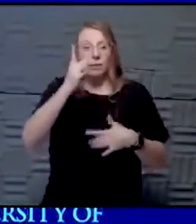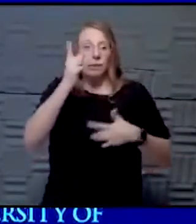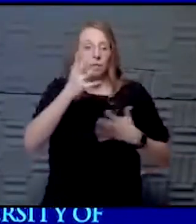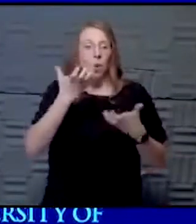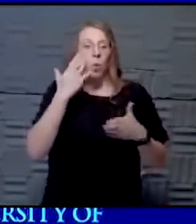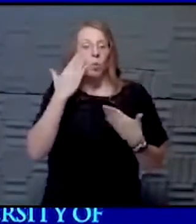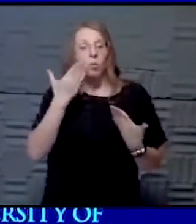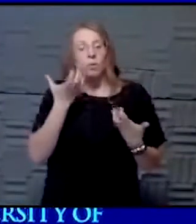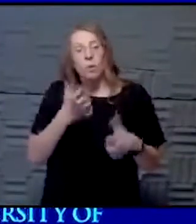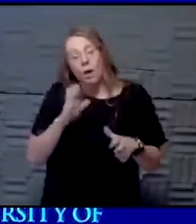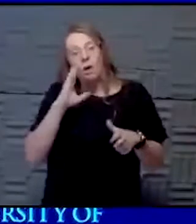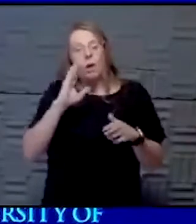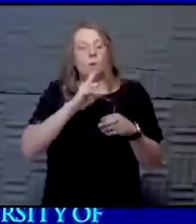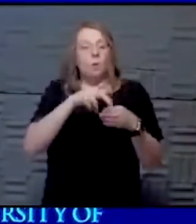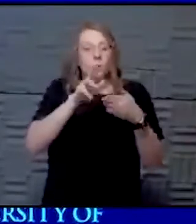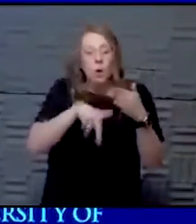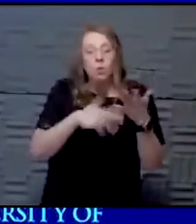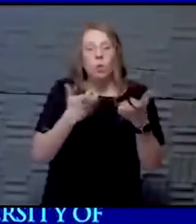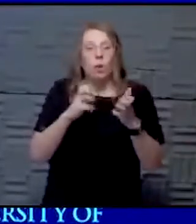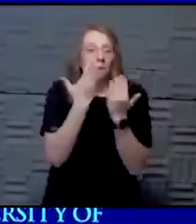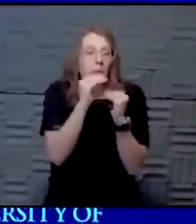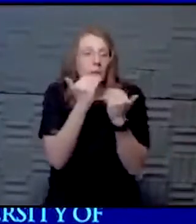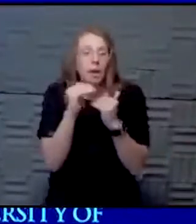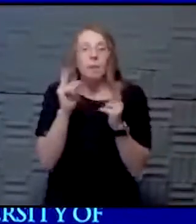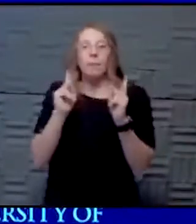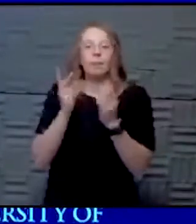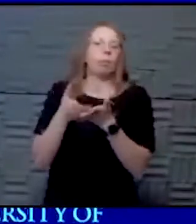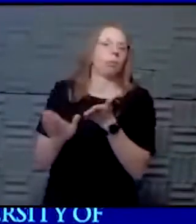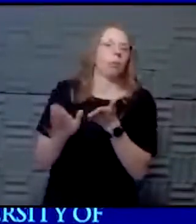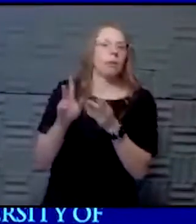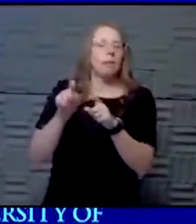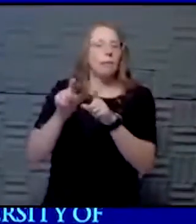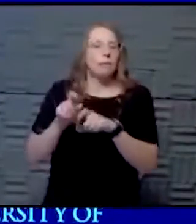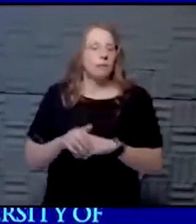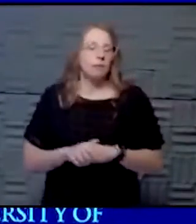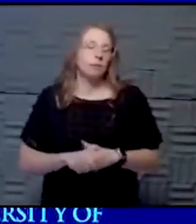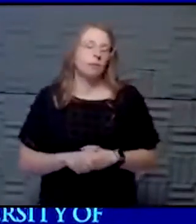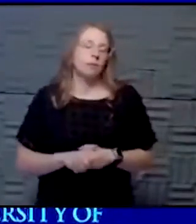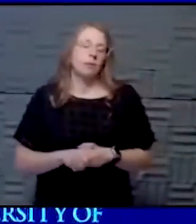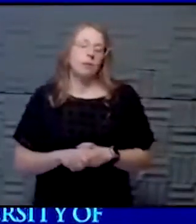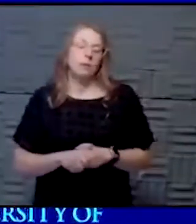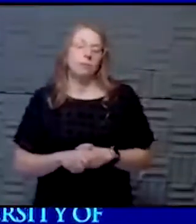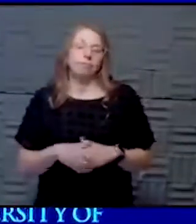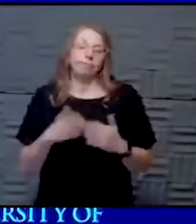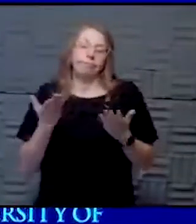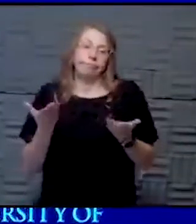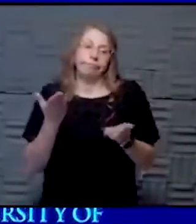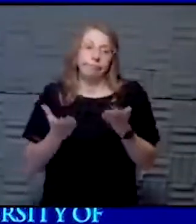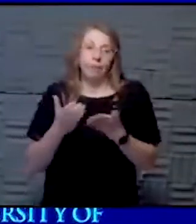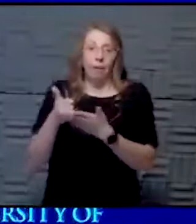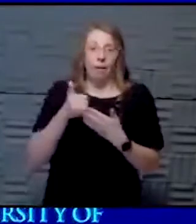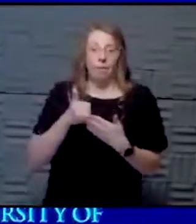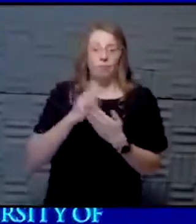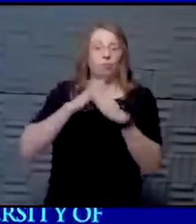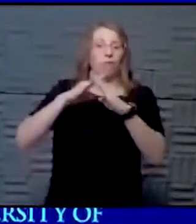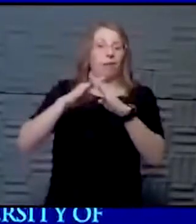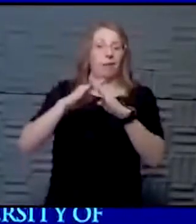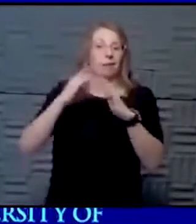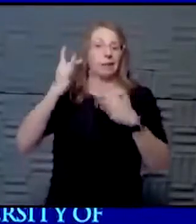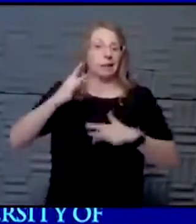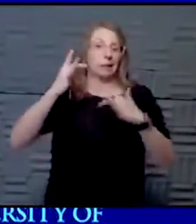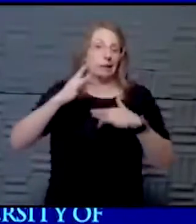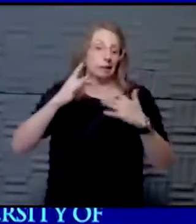to stop. They don't have to restrict. And so people quit getting tested as much. So if, you know, that may help us prevent disease for a while,